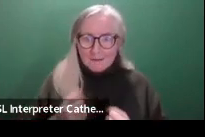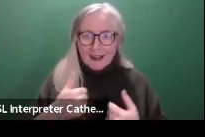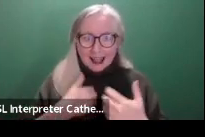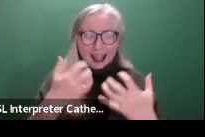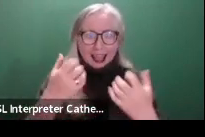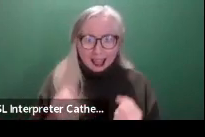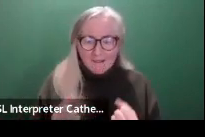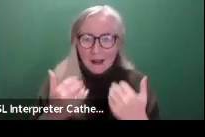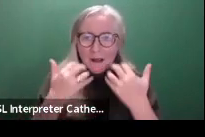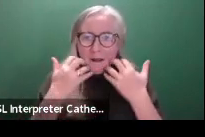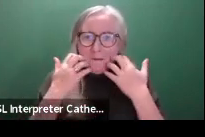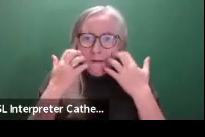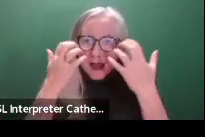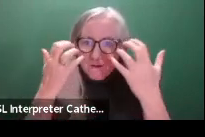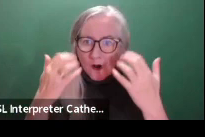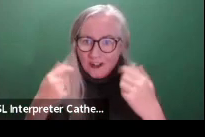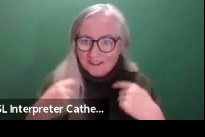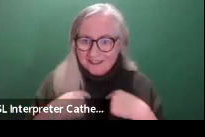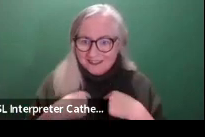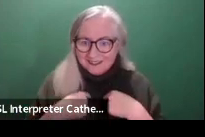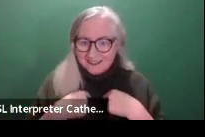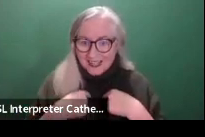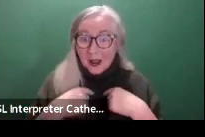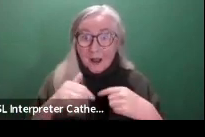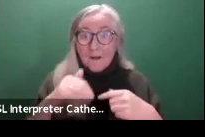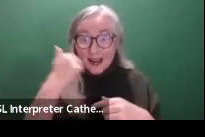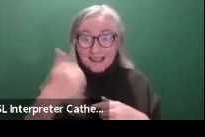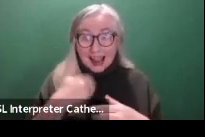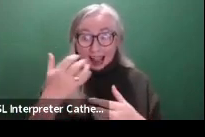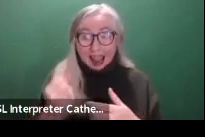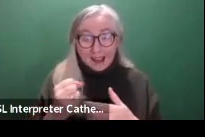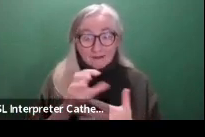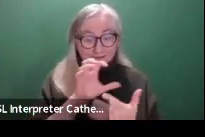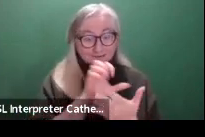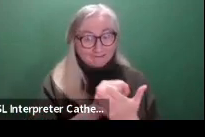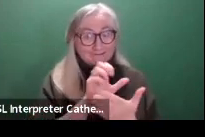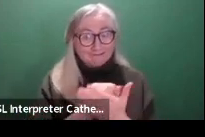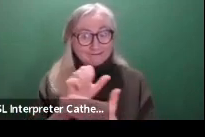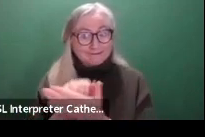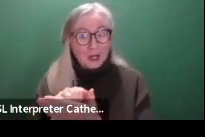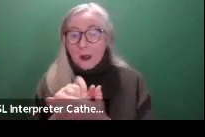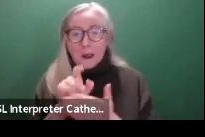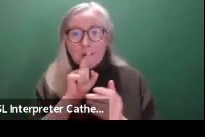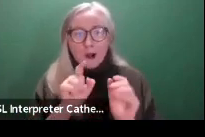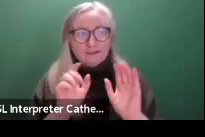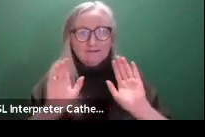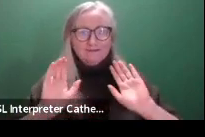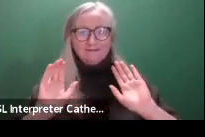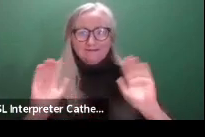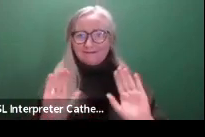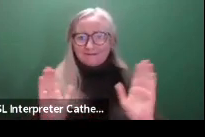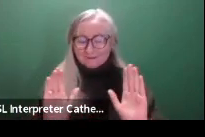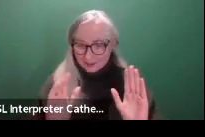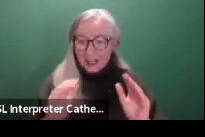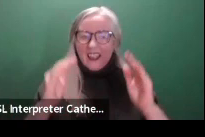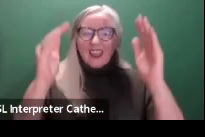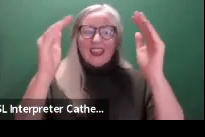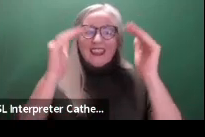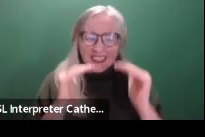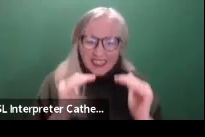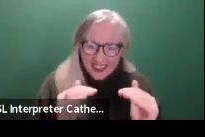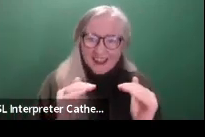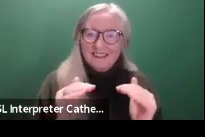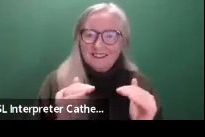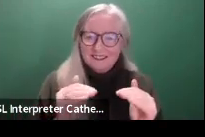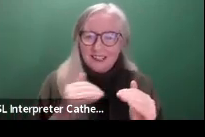because I'd been, with hindsight, in it for quite a while up until then, but I had no idea. And that then takes me on to